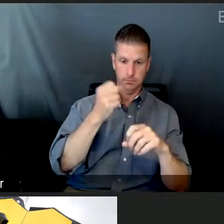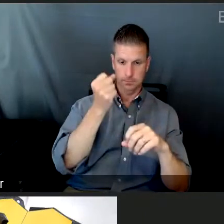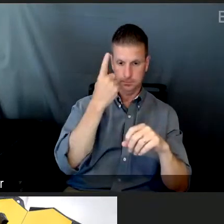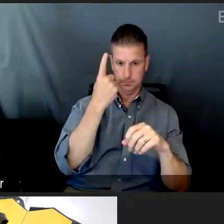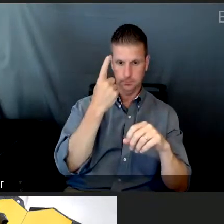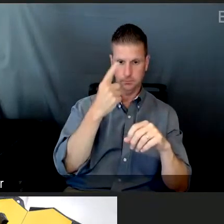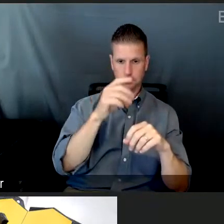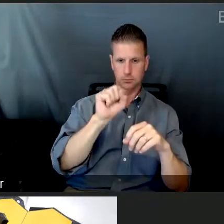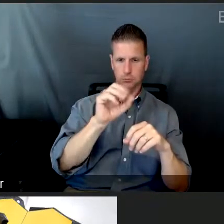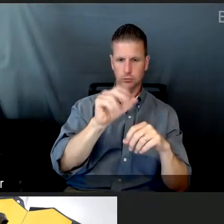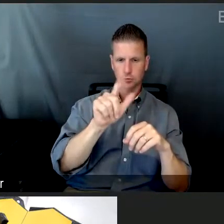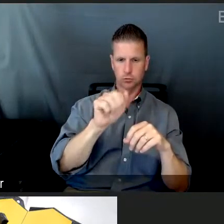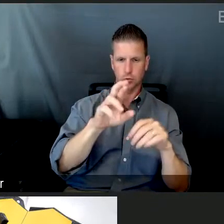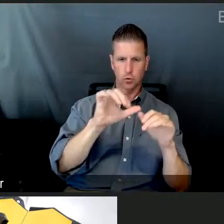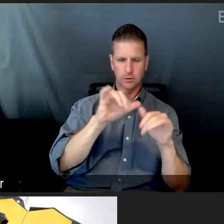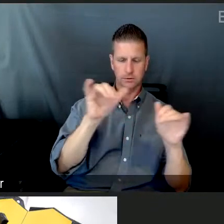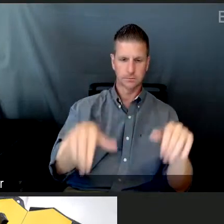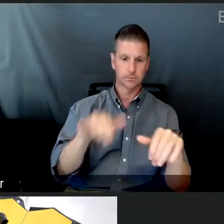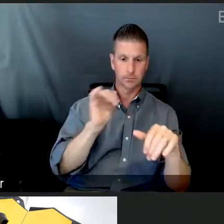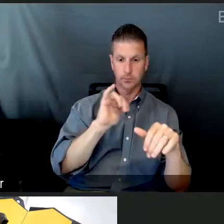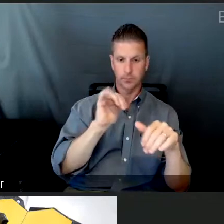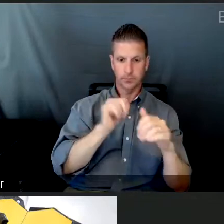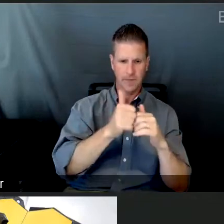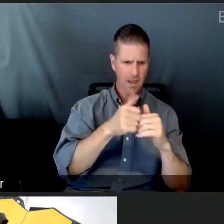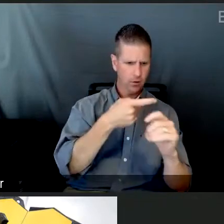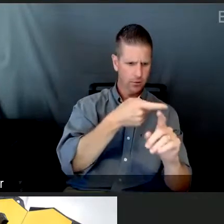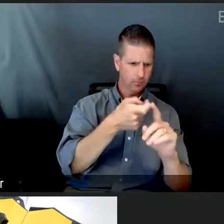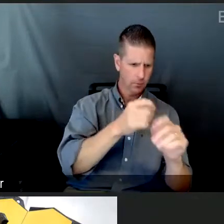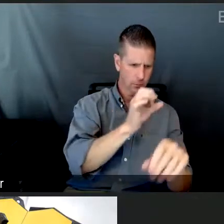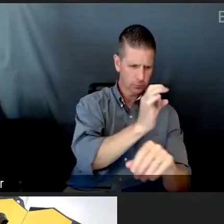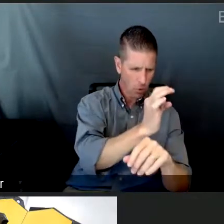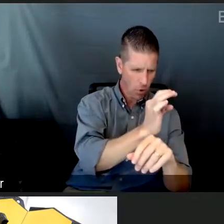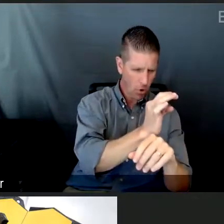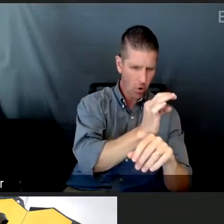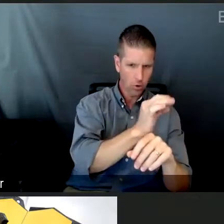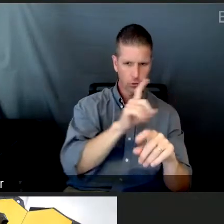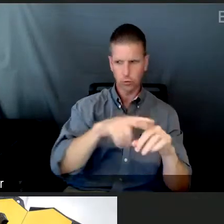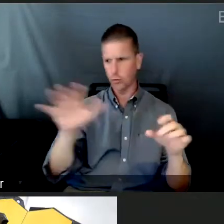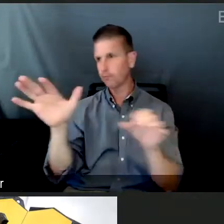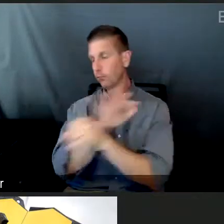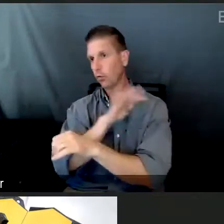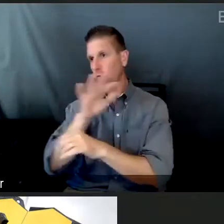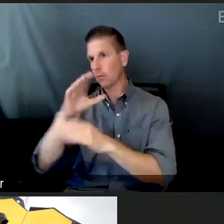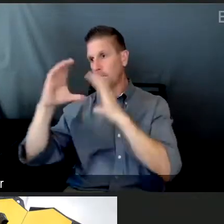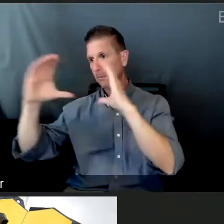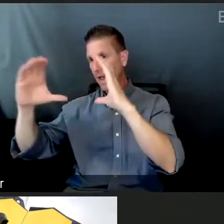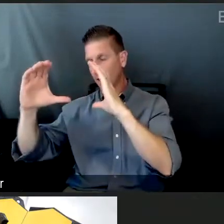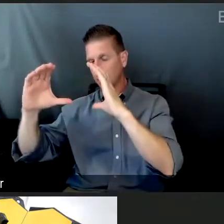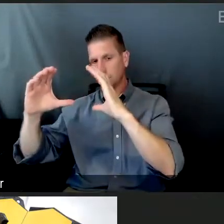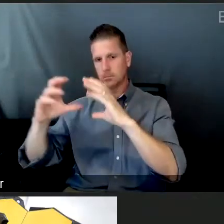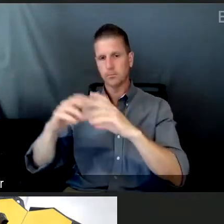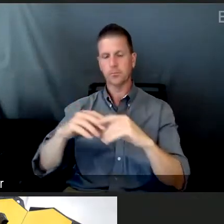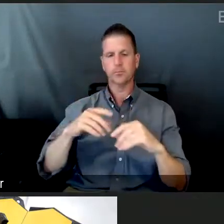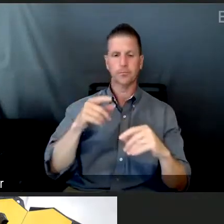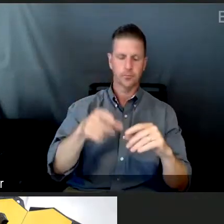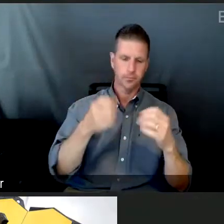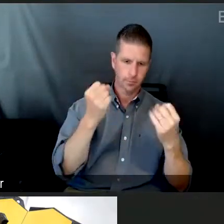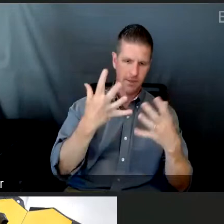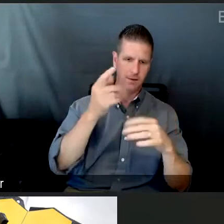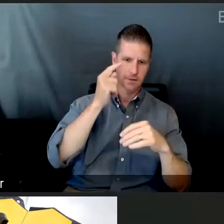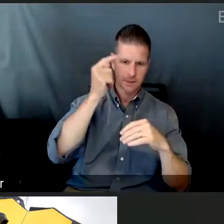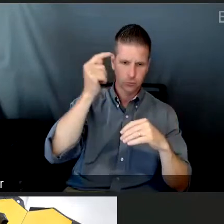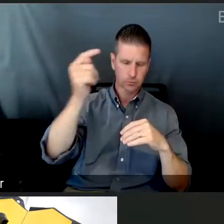solar systems in that, like, how do you get from those little tiny dust grains up to full-size planets, right? And so there are many theories that have